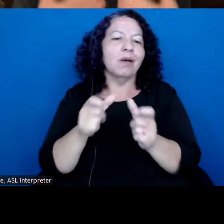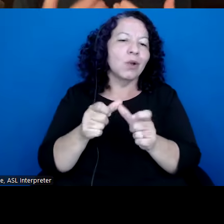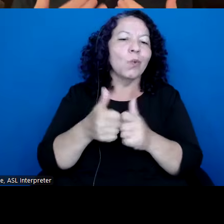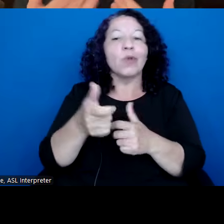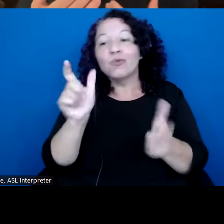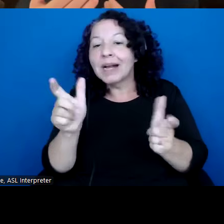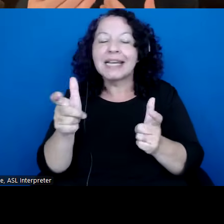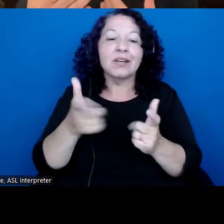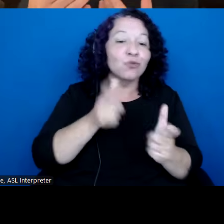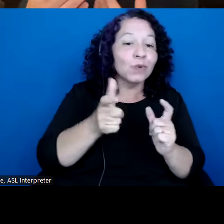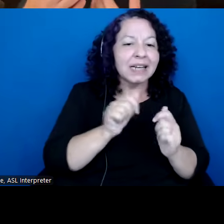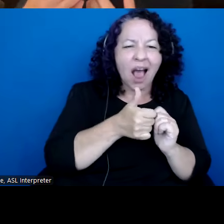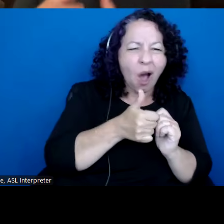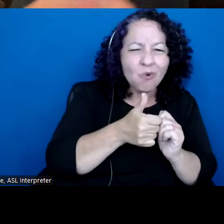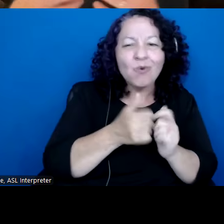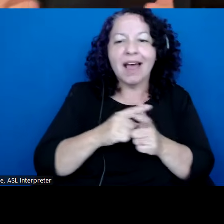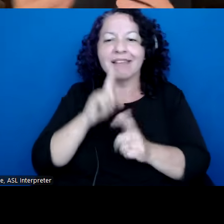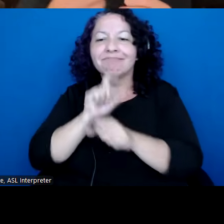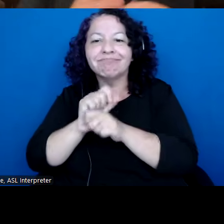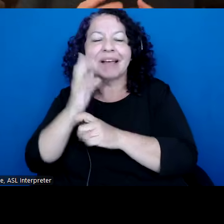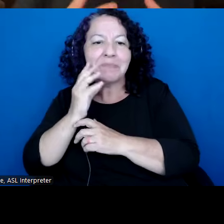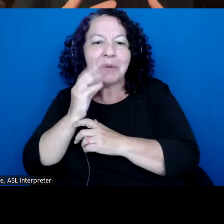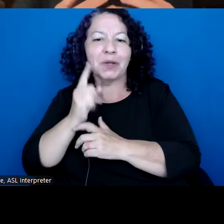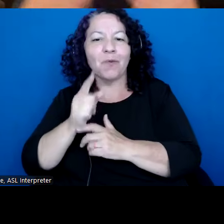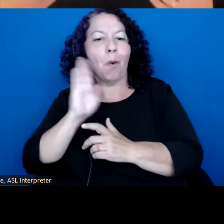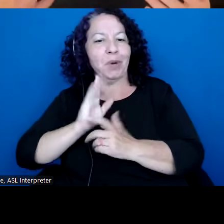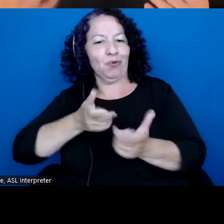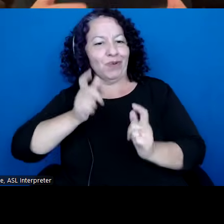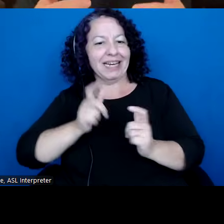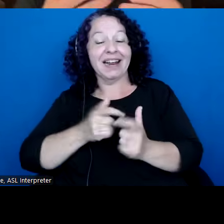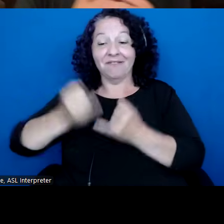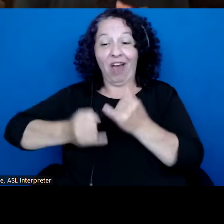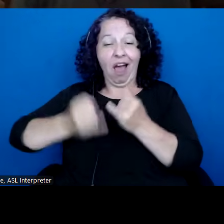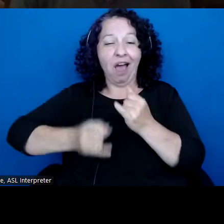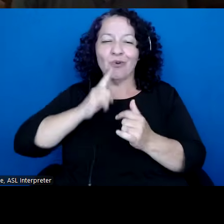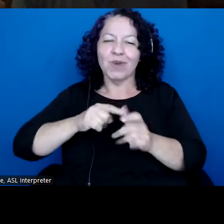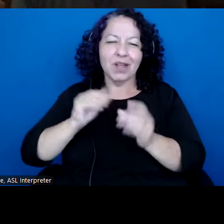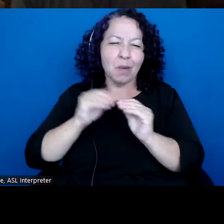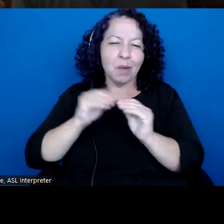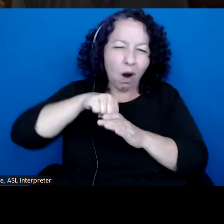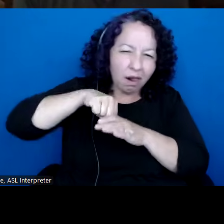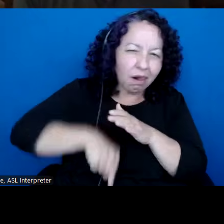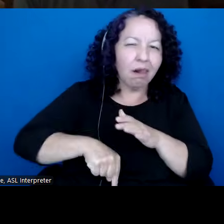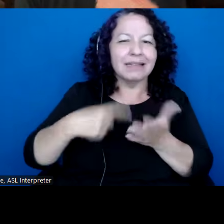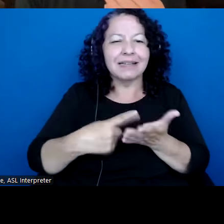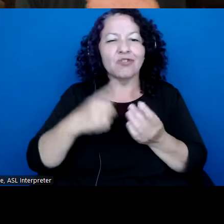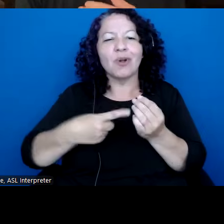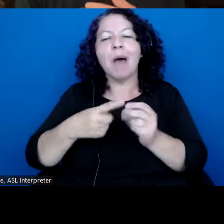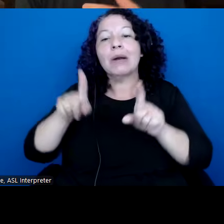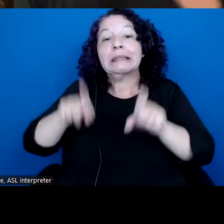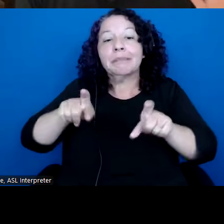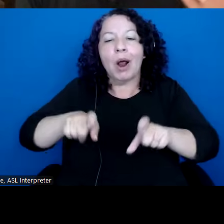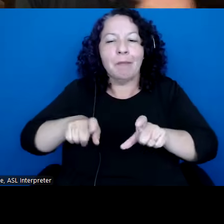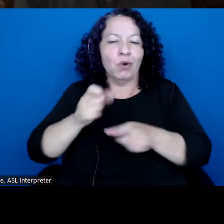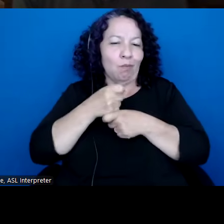then the experience of beer drinking. And then the final part digs down into some of this experimental brewing work that I've